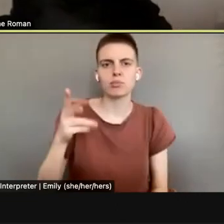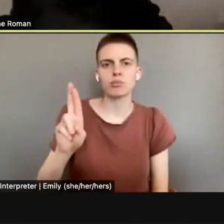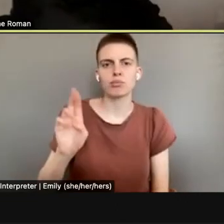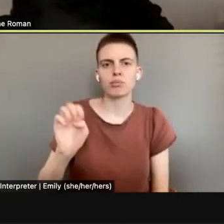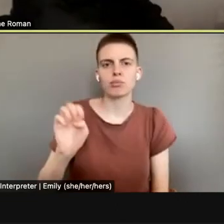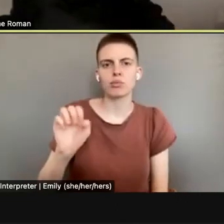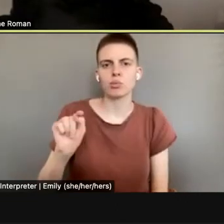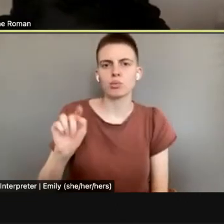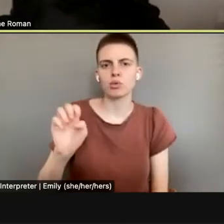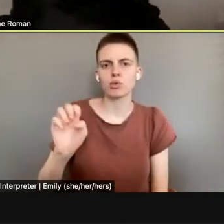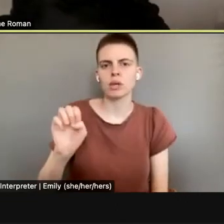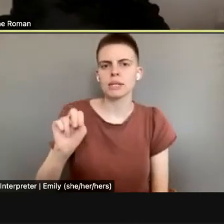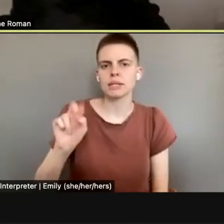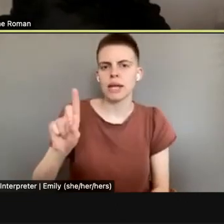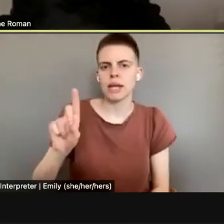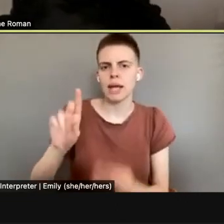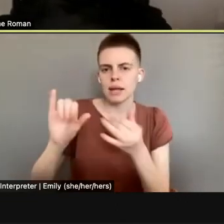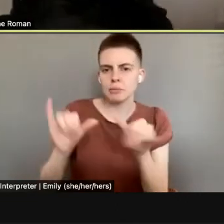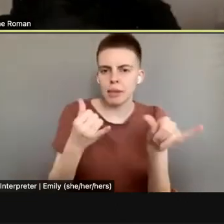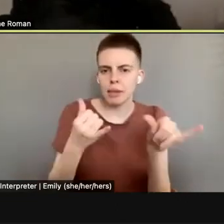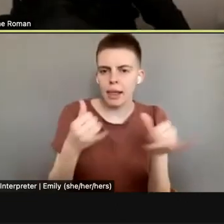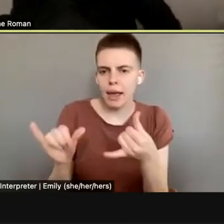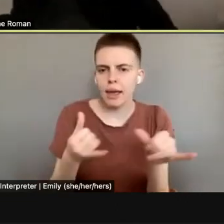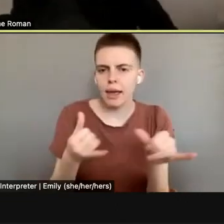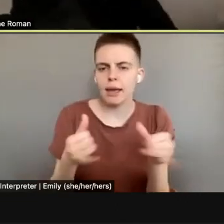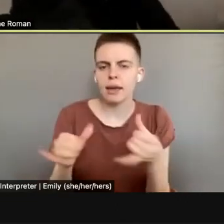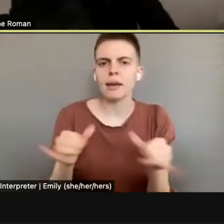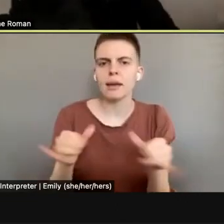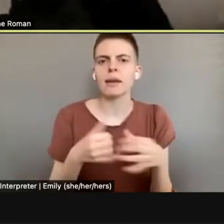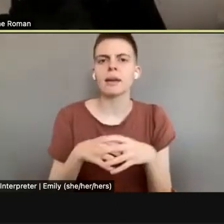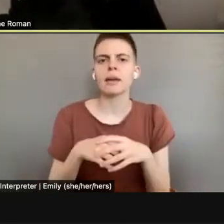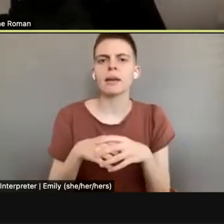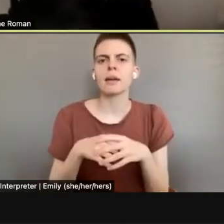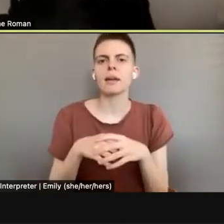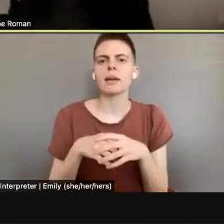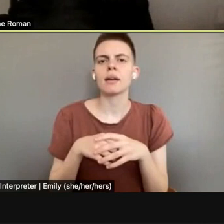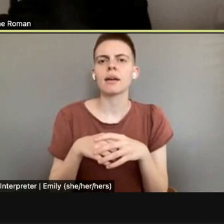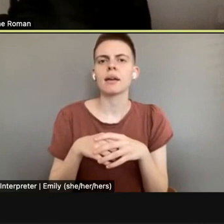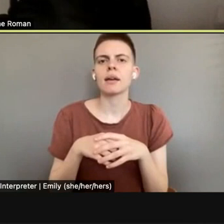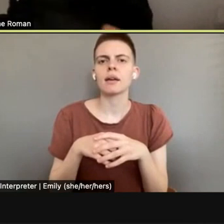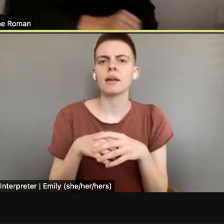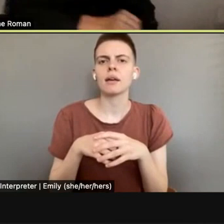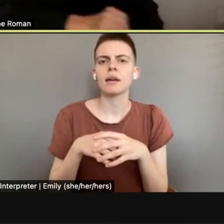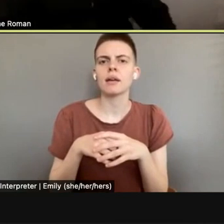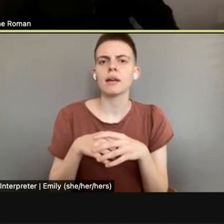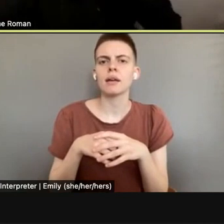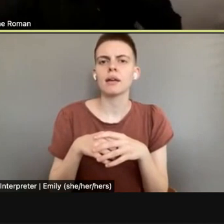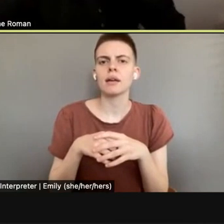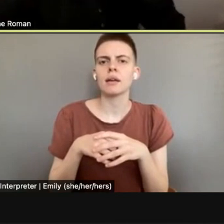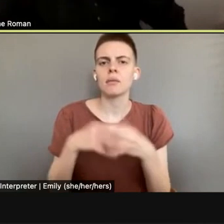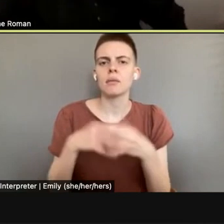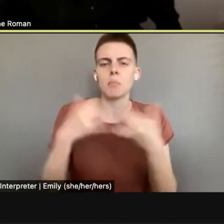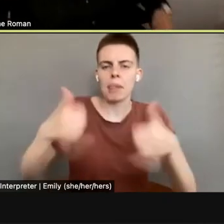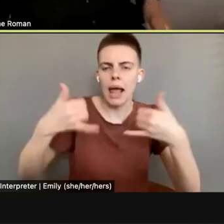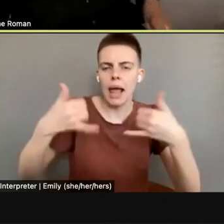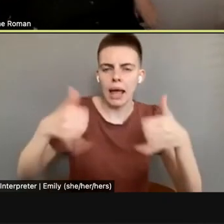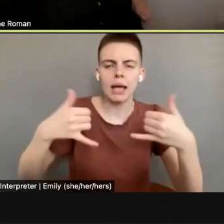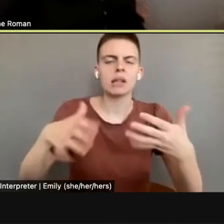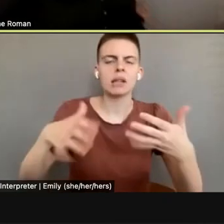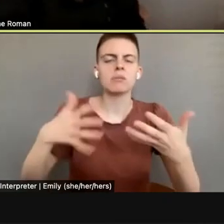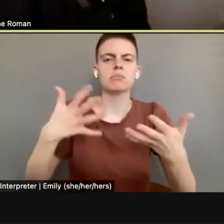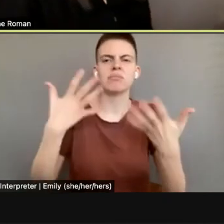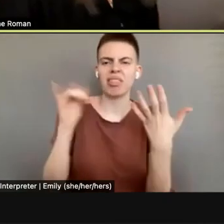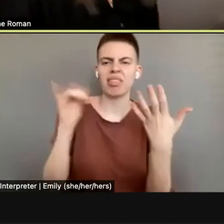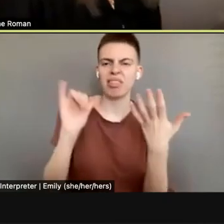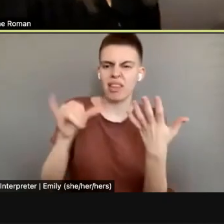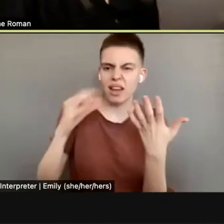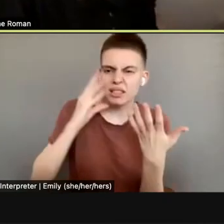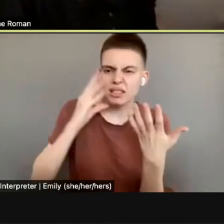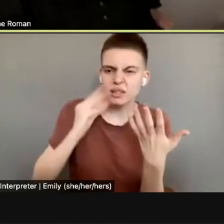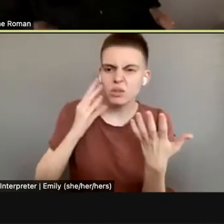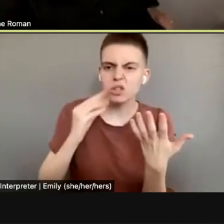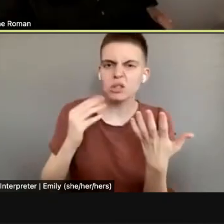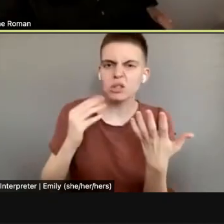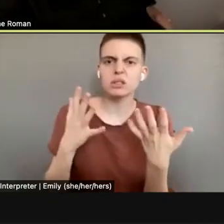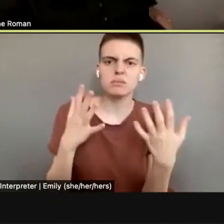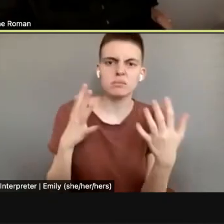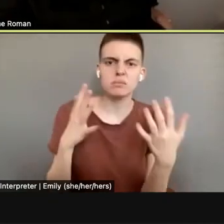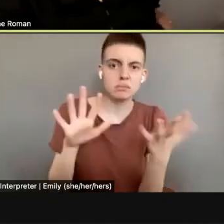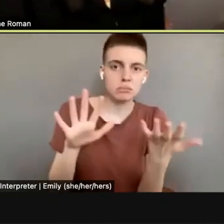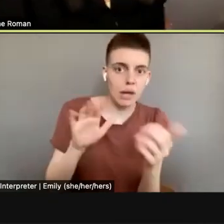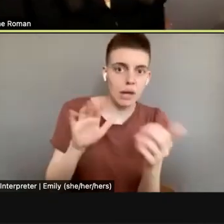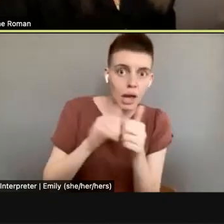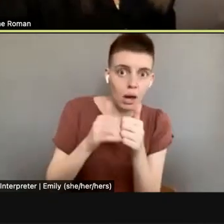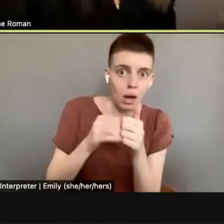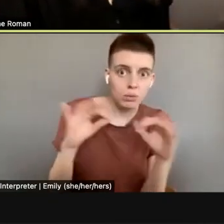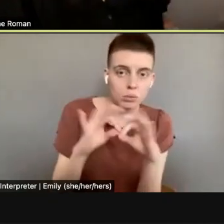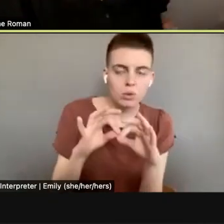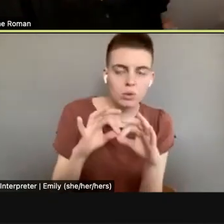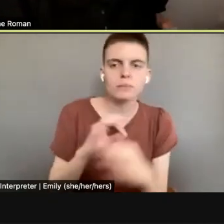imitation and also that experience and how important that is. Okay, so, all right,